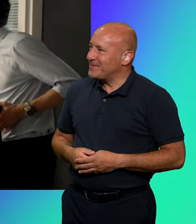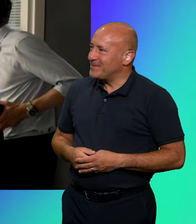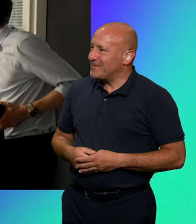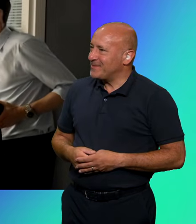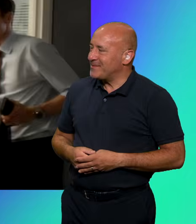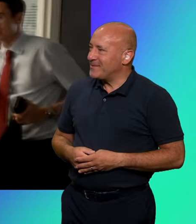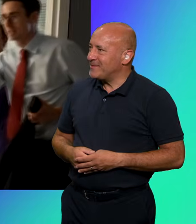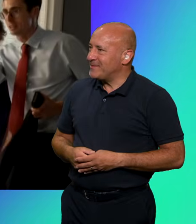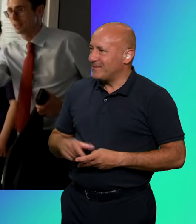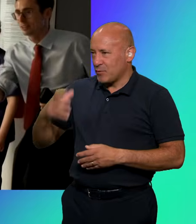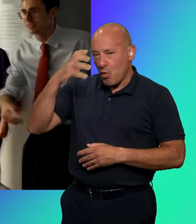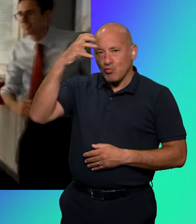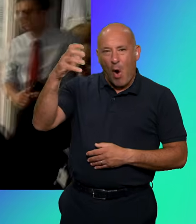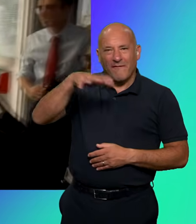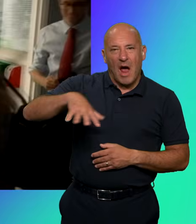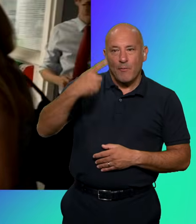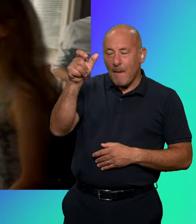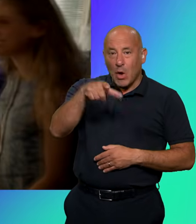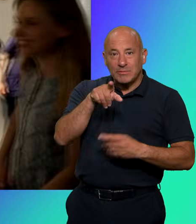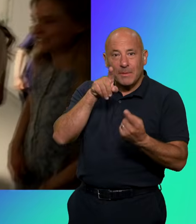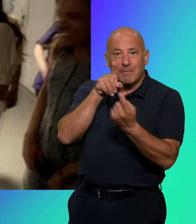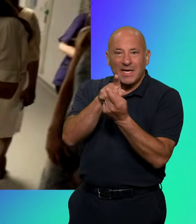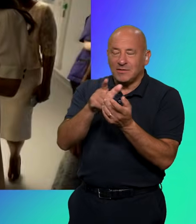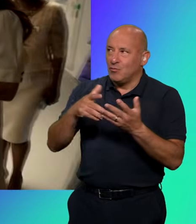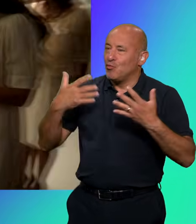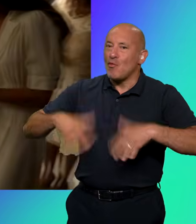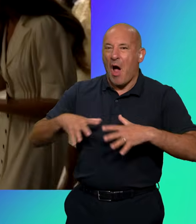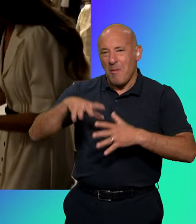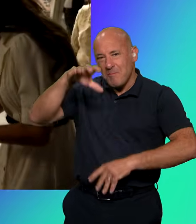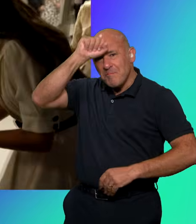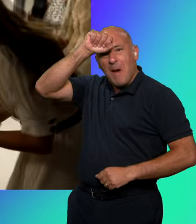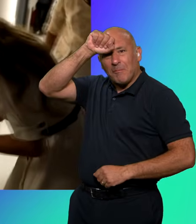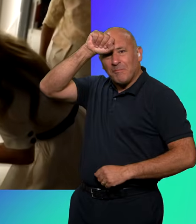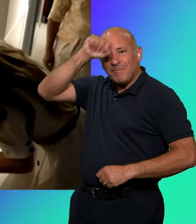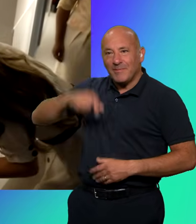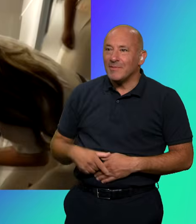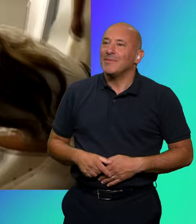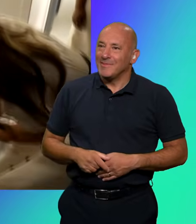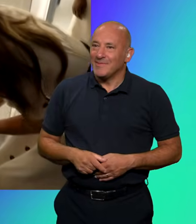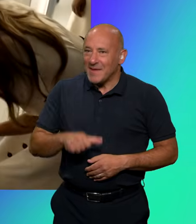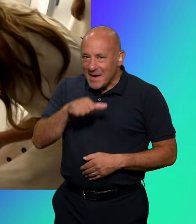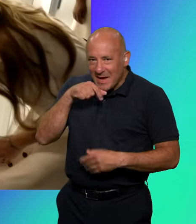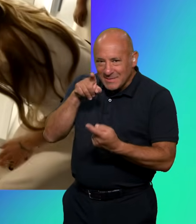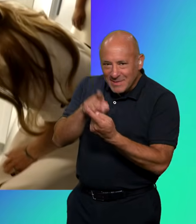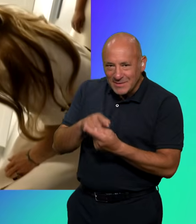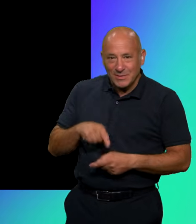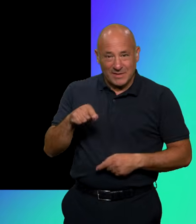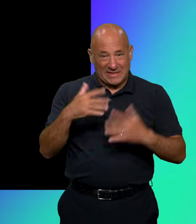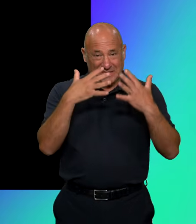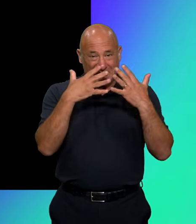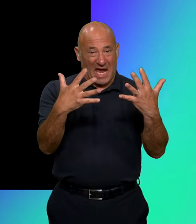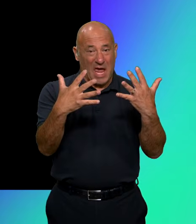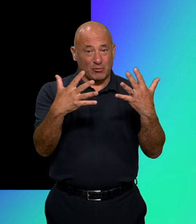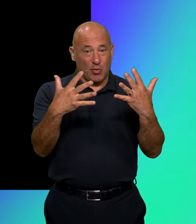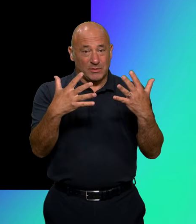Meeting a member of the royal family is a day you'll never forget. Very nice to meet you. For 10-year-old Edran, it happened when